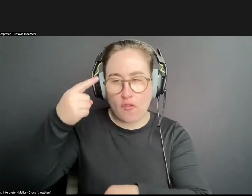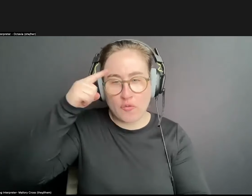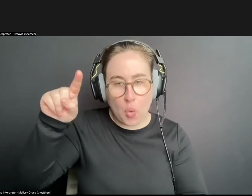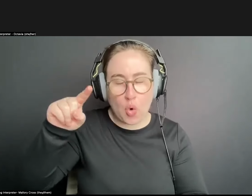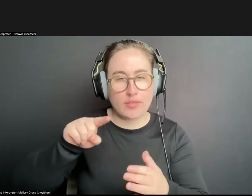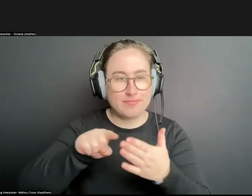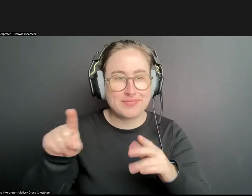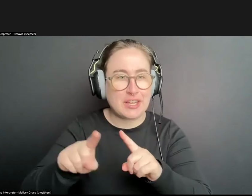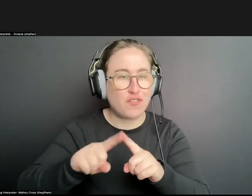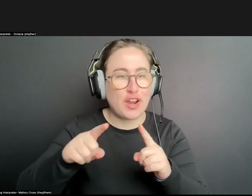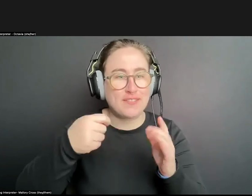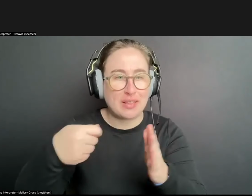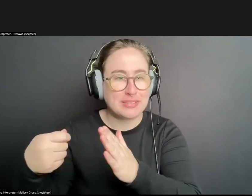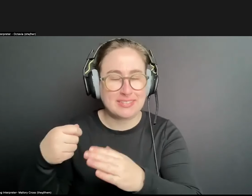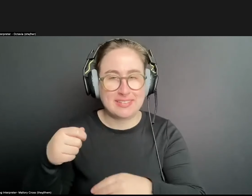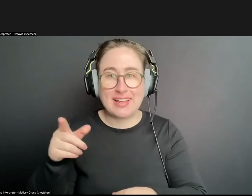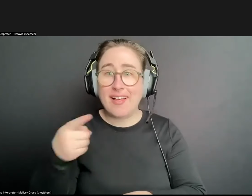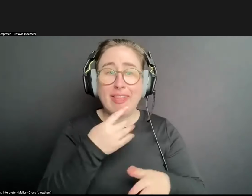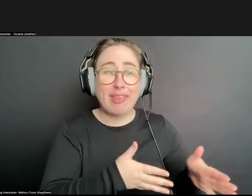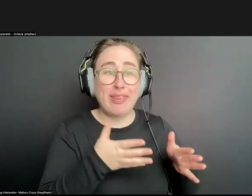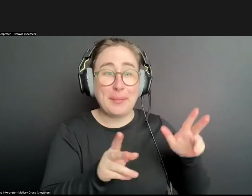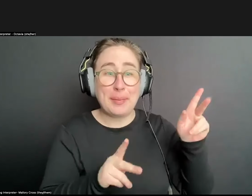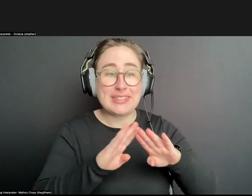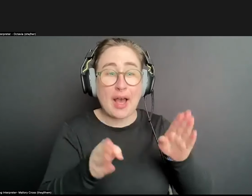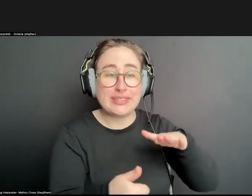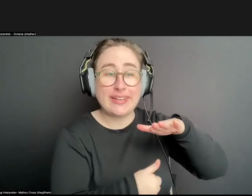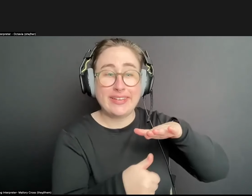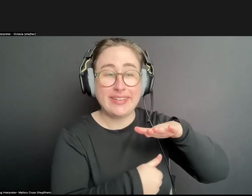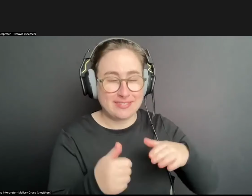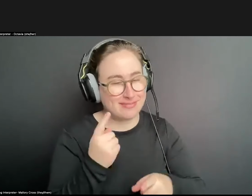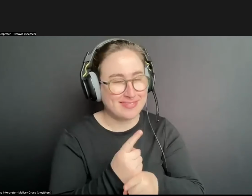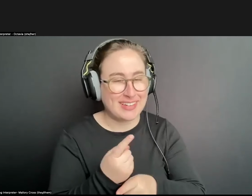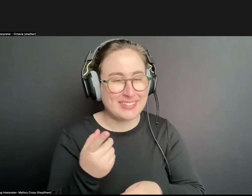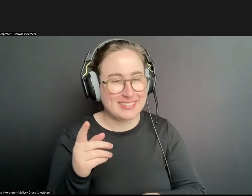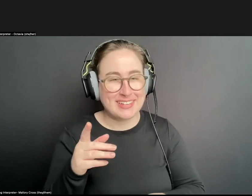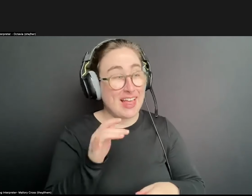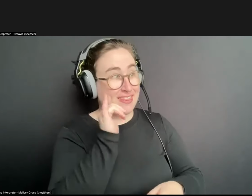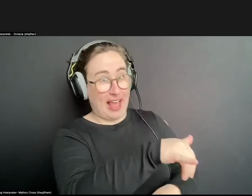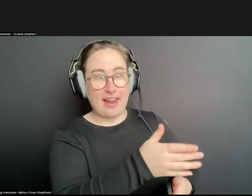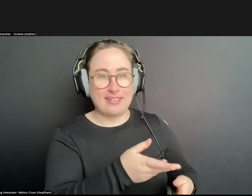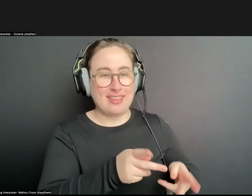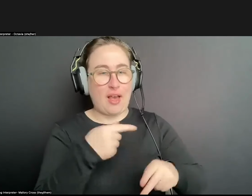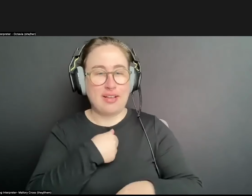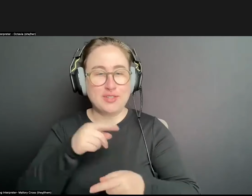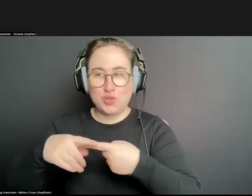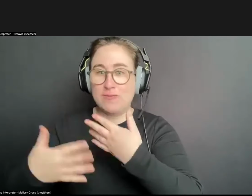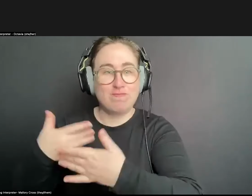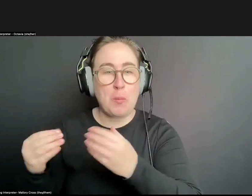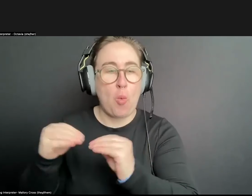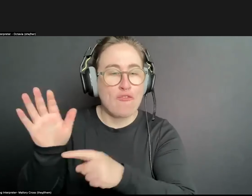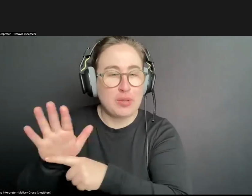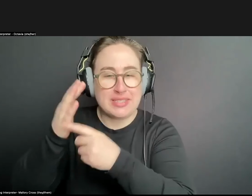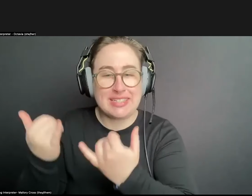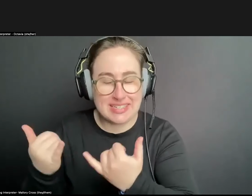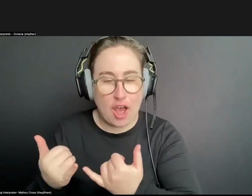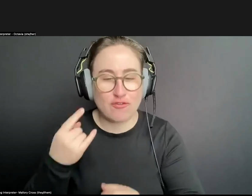films, someone was saying in the basement of people's house, actually allowed us to make the films that we are producing currently, Real Vahine of